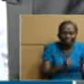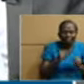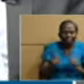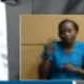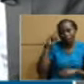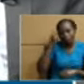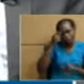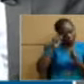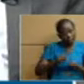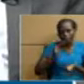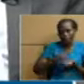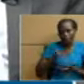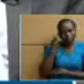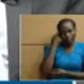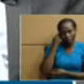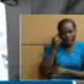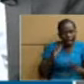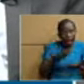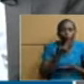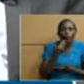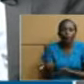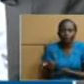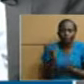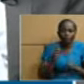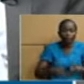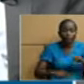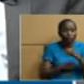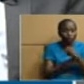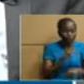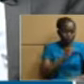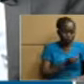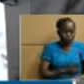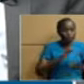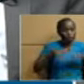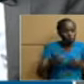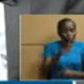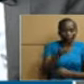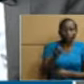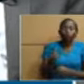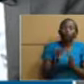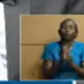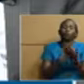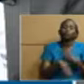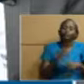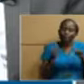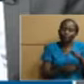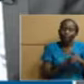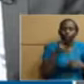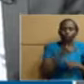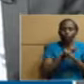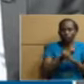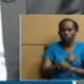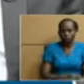needs to rethink on how best to support women or persons with social protection.